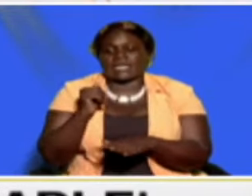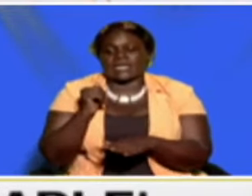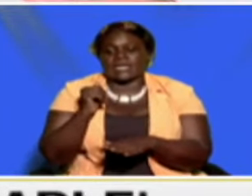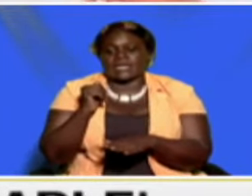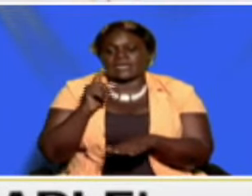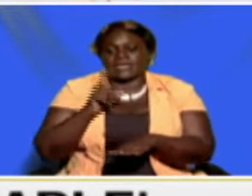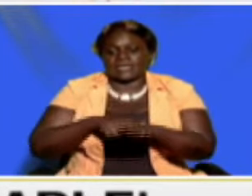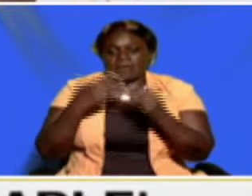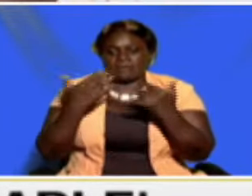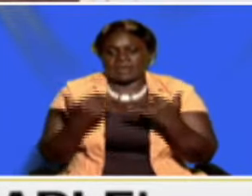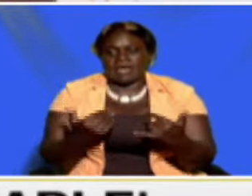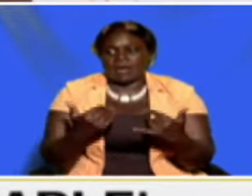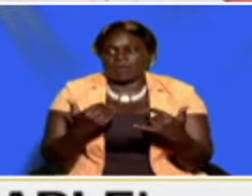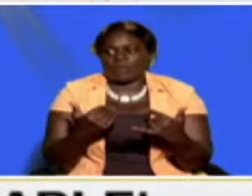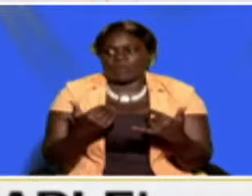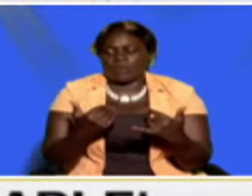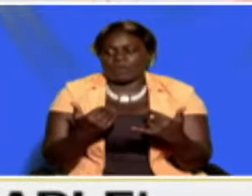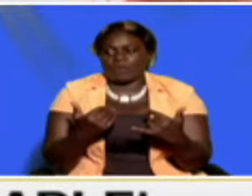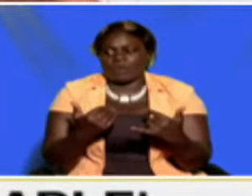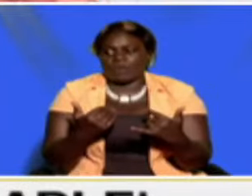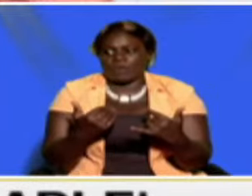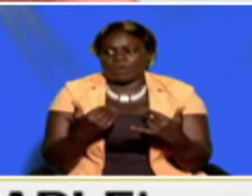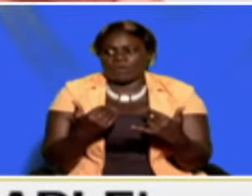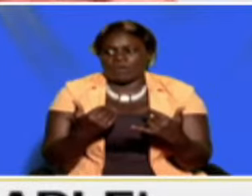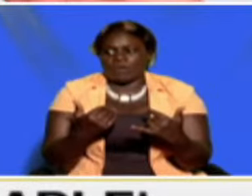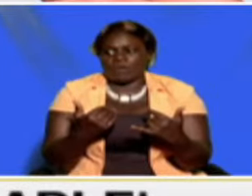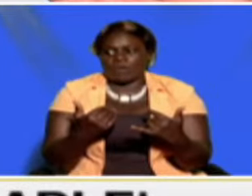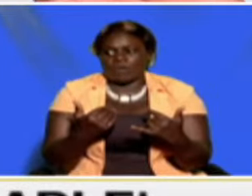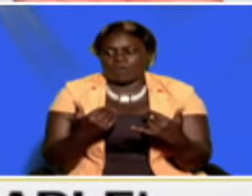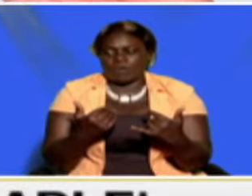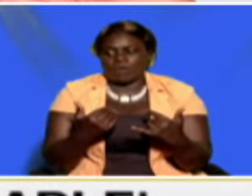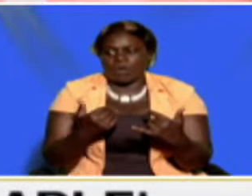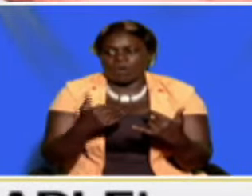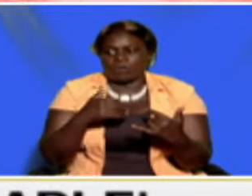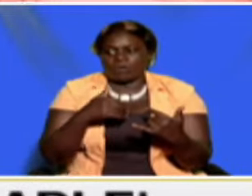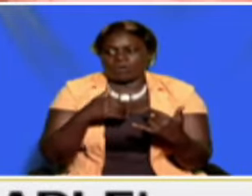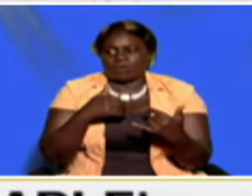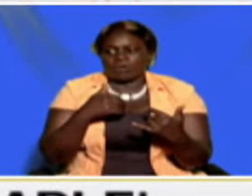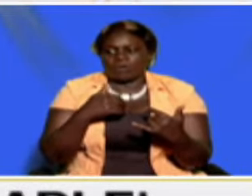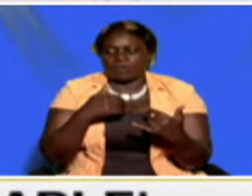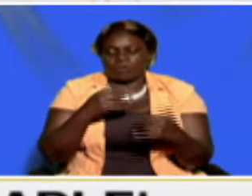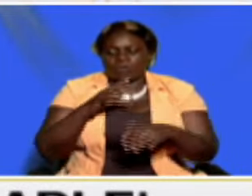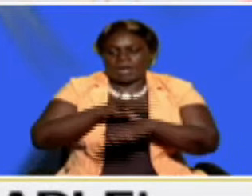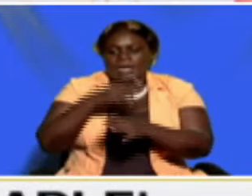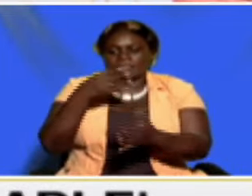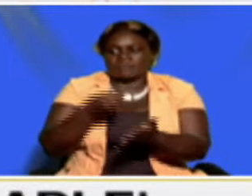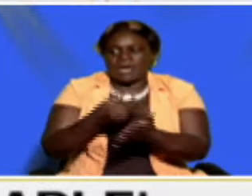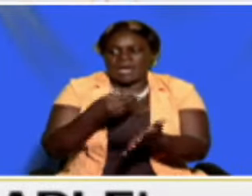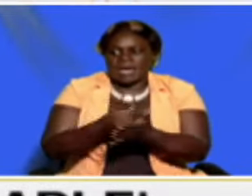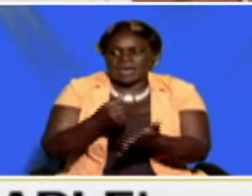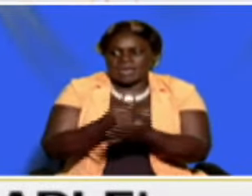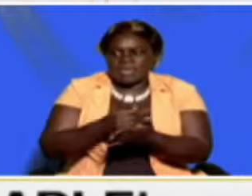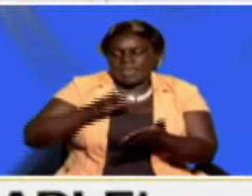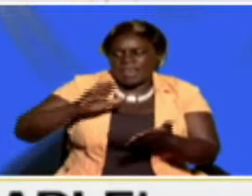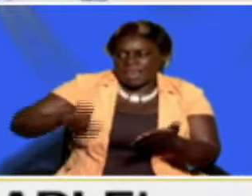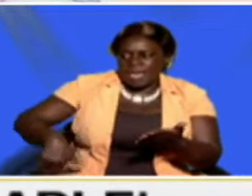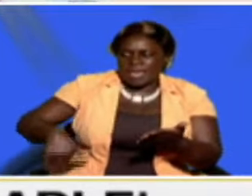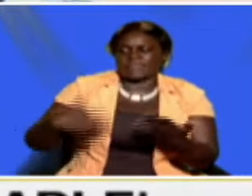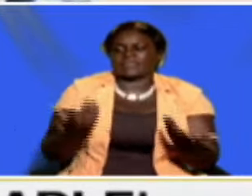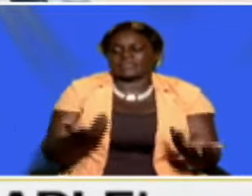moment, at the health sector, all that. We get our money delayed in our help accounts and